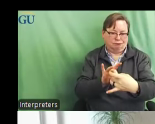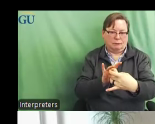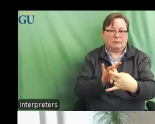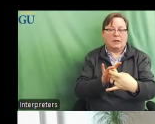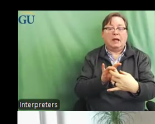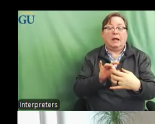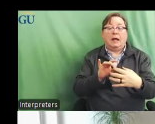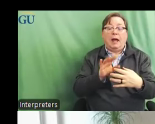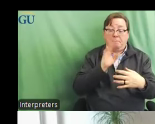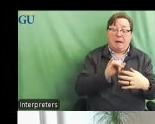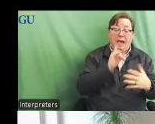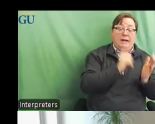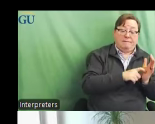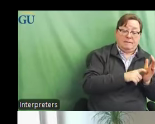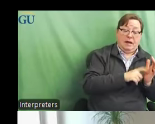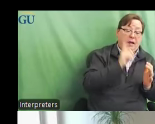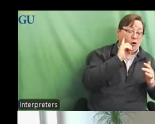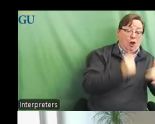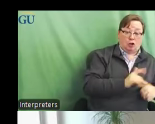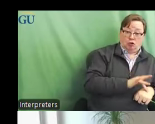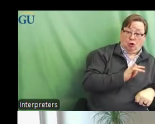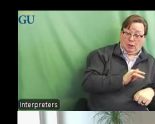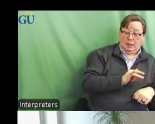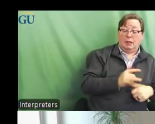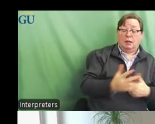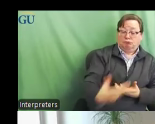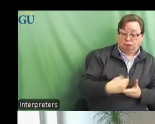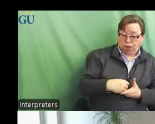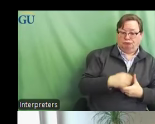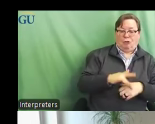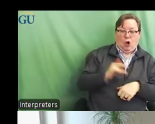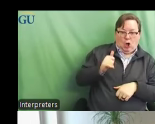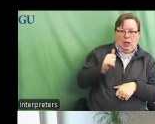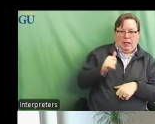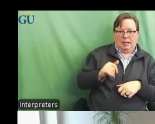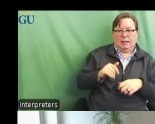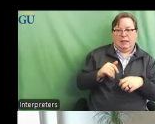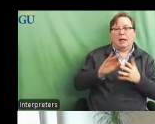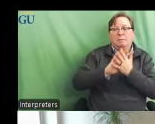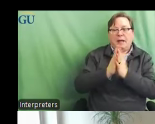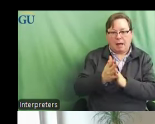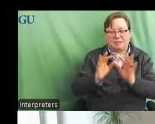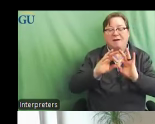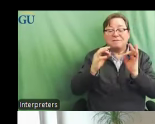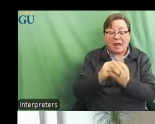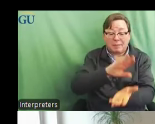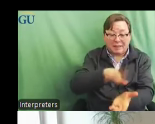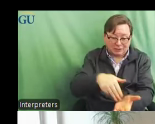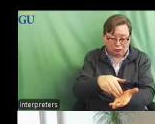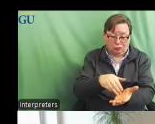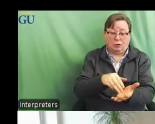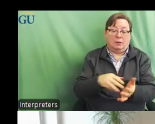loss early, by providing that early involvement, which tends to be family-centered versus later preschool environment, which is